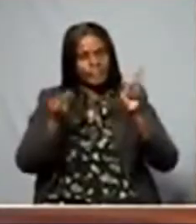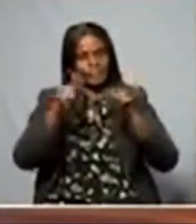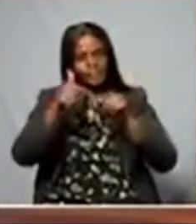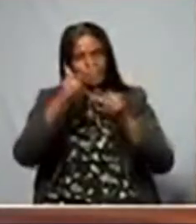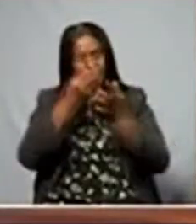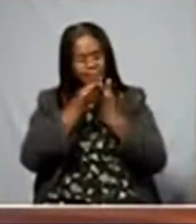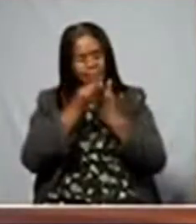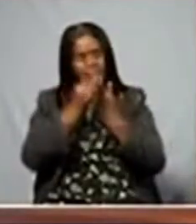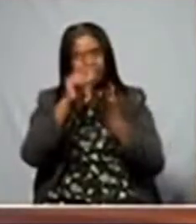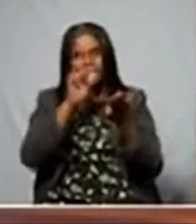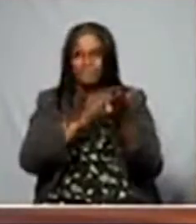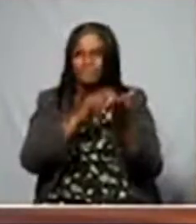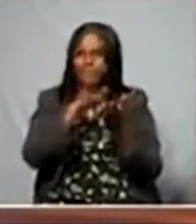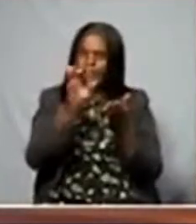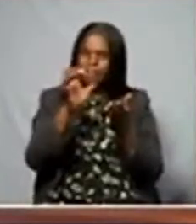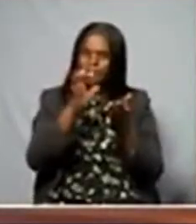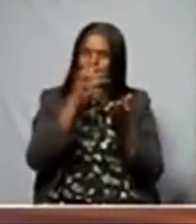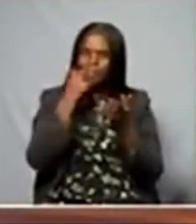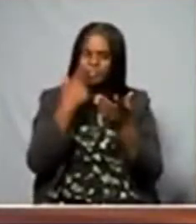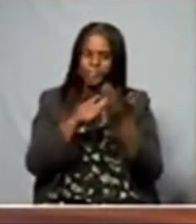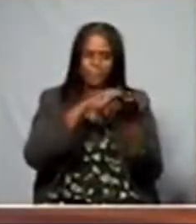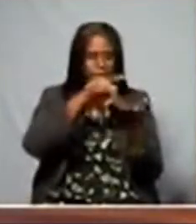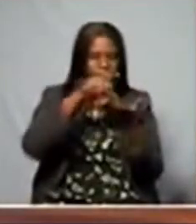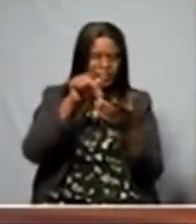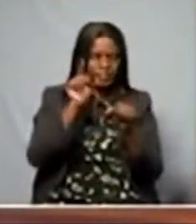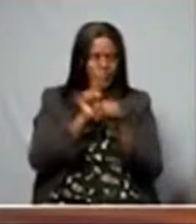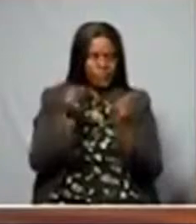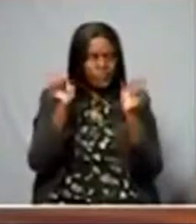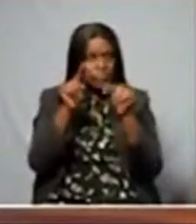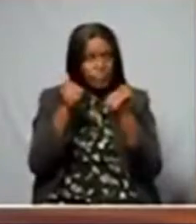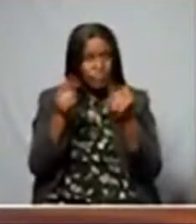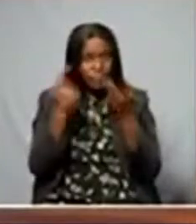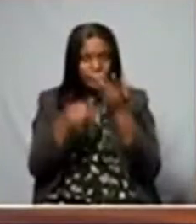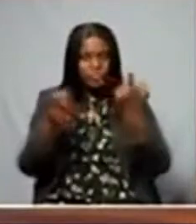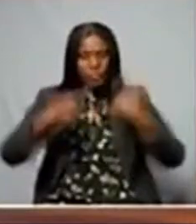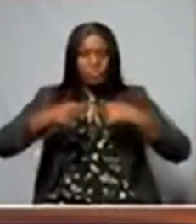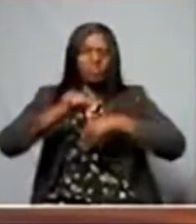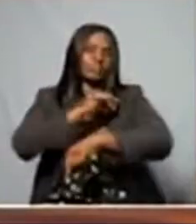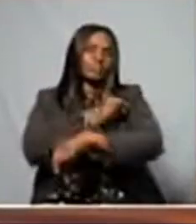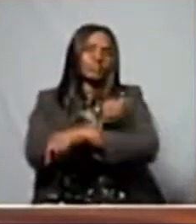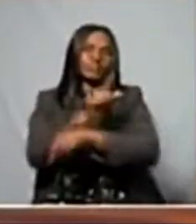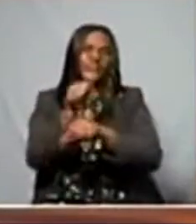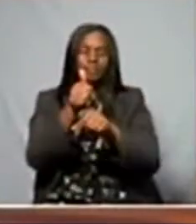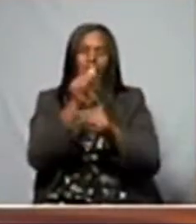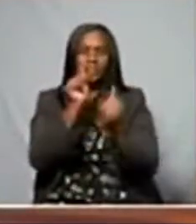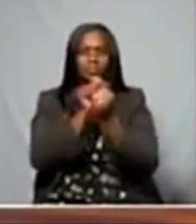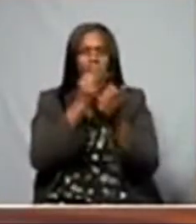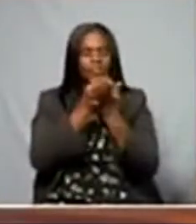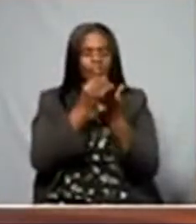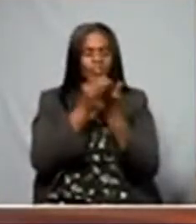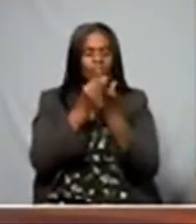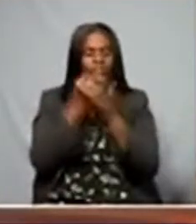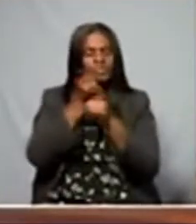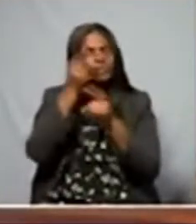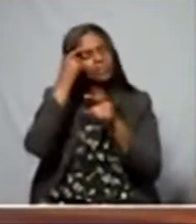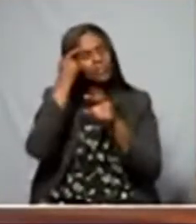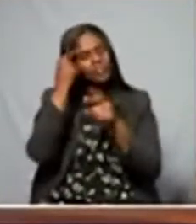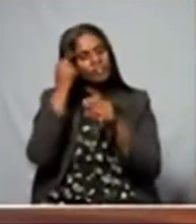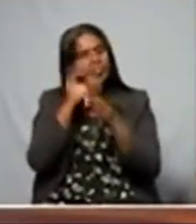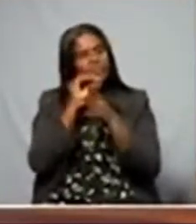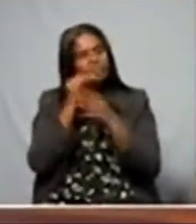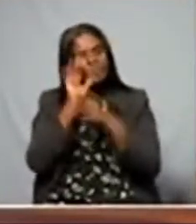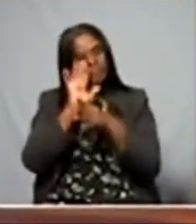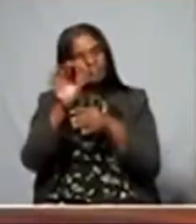money, the 1,500 is supposed to be paid is when the local authority, either with the funding from government or on